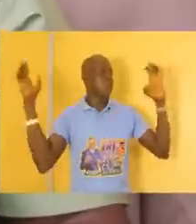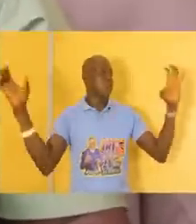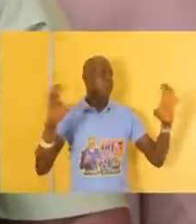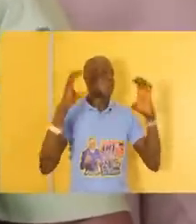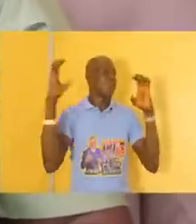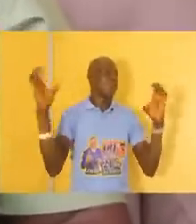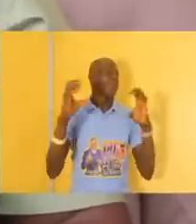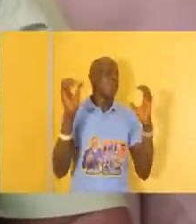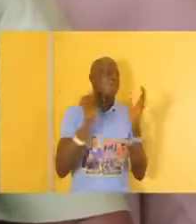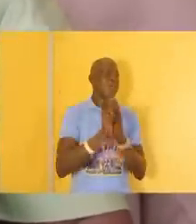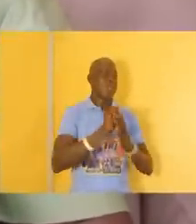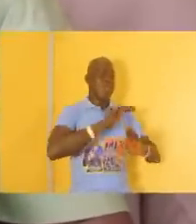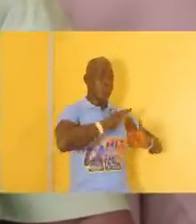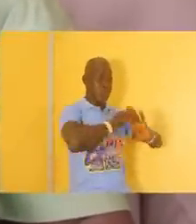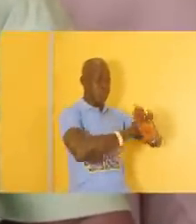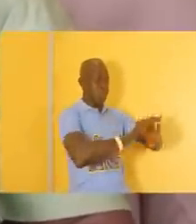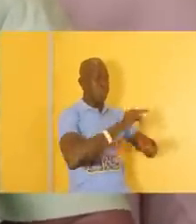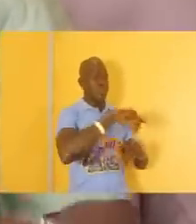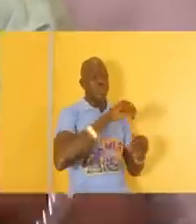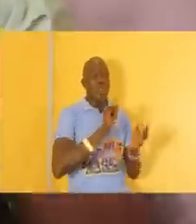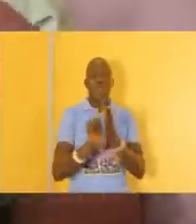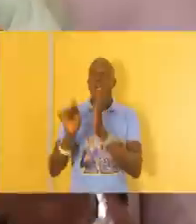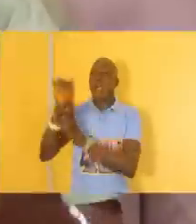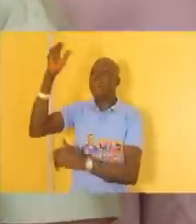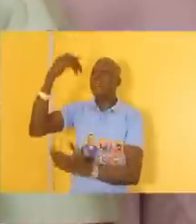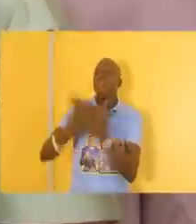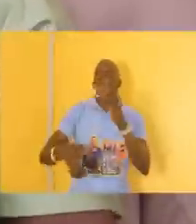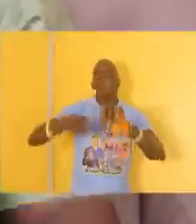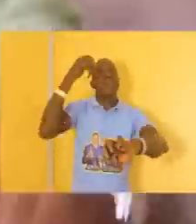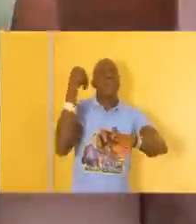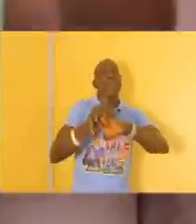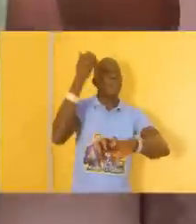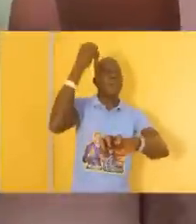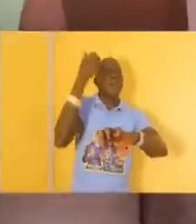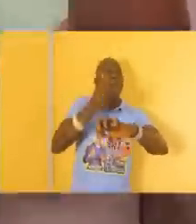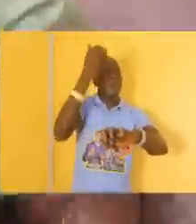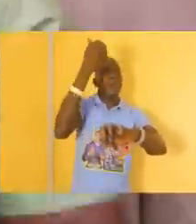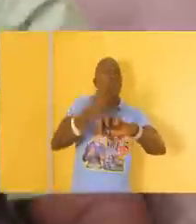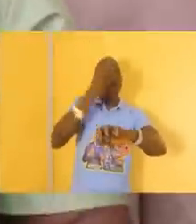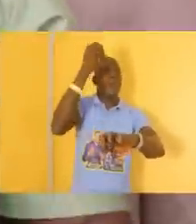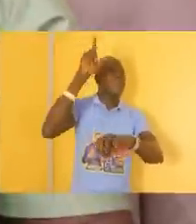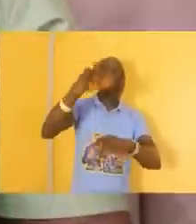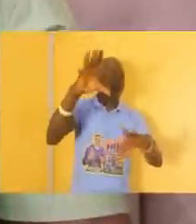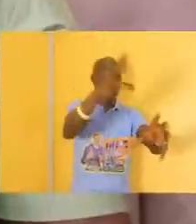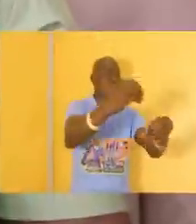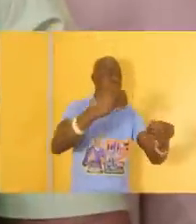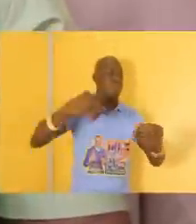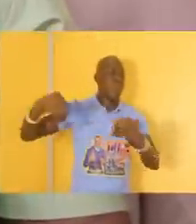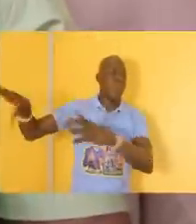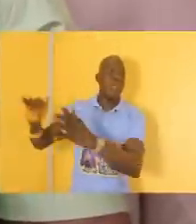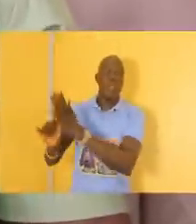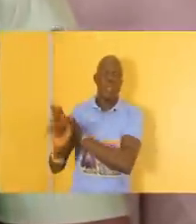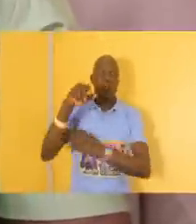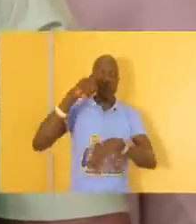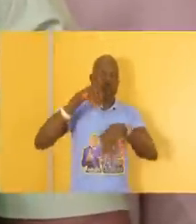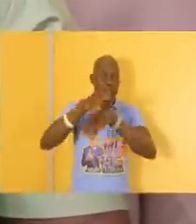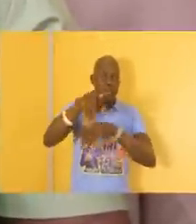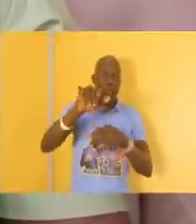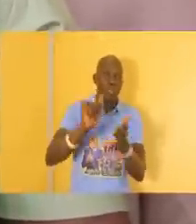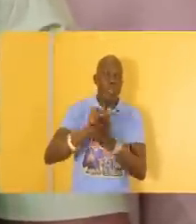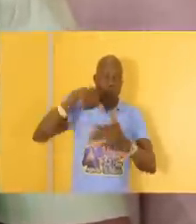Splinter and bachelor that you are due for marriage and be delayed is embargo. You need to take it away. The Lord sent me